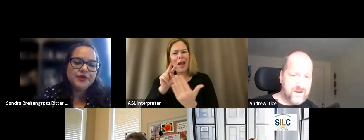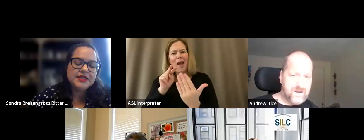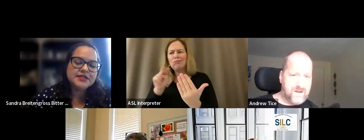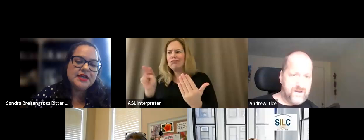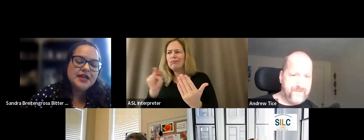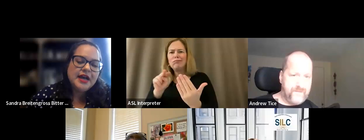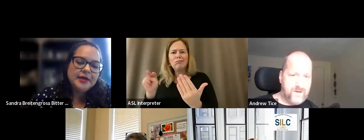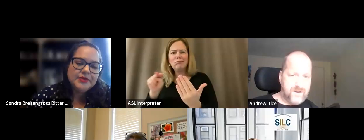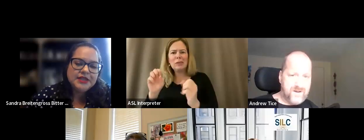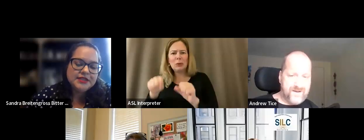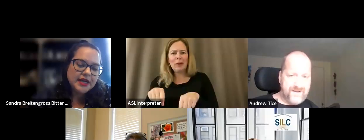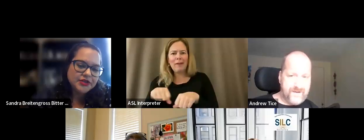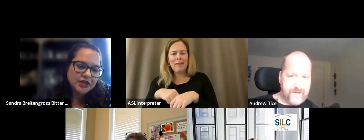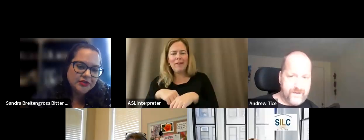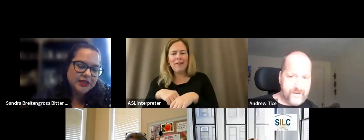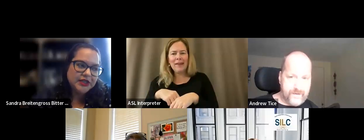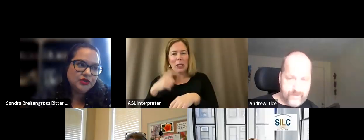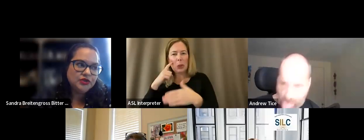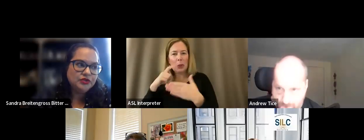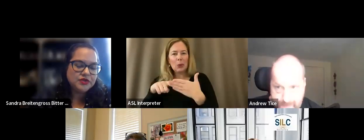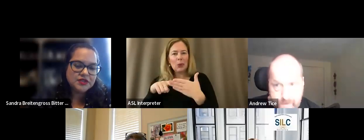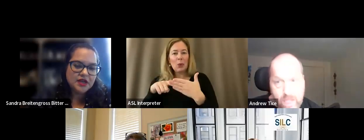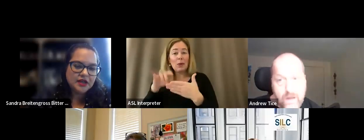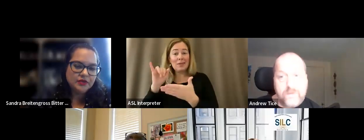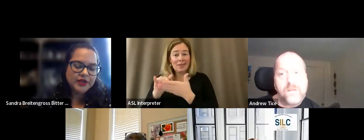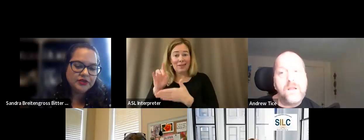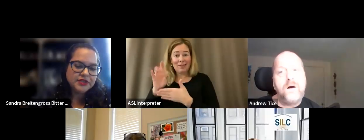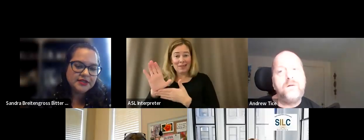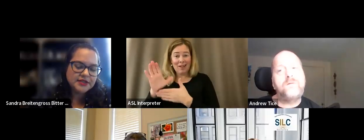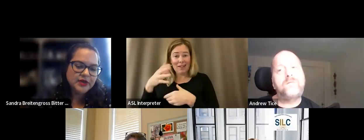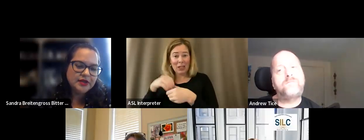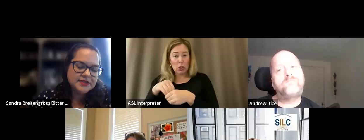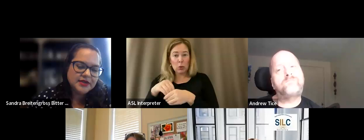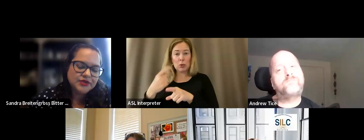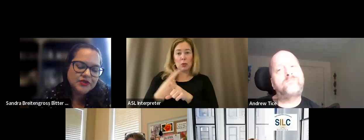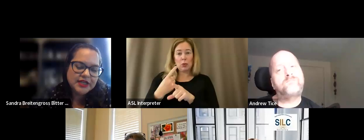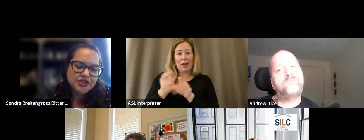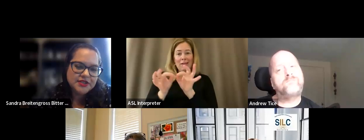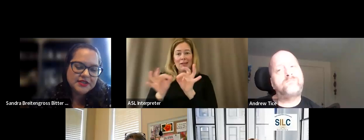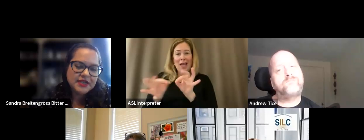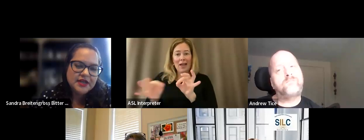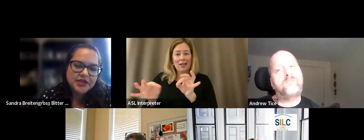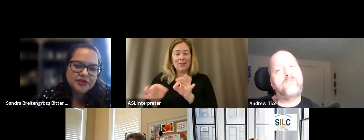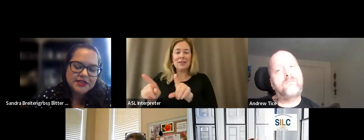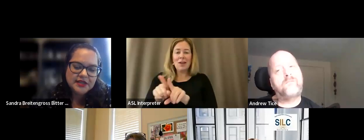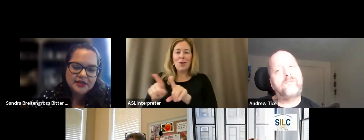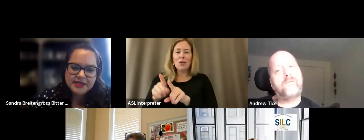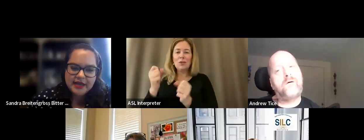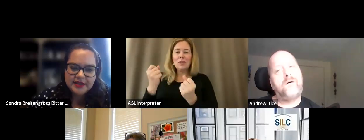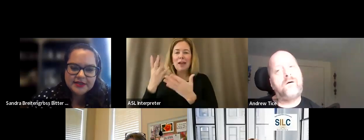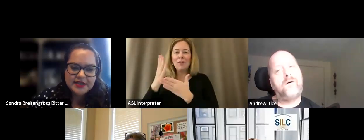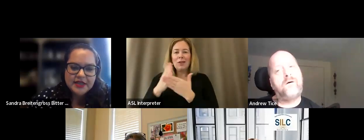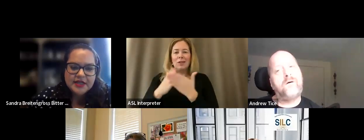you'll notice that the entire document includes regular text as well as several sections that are listed